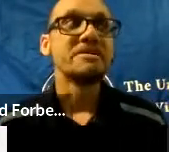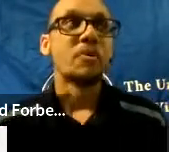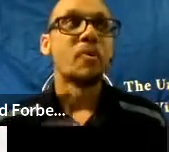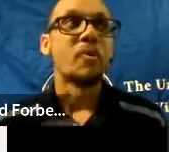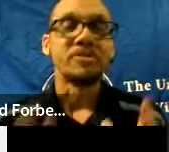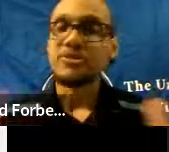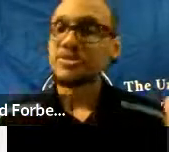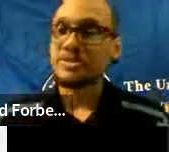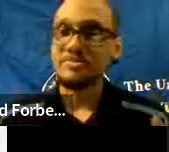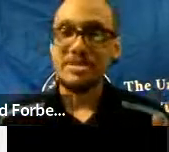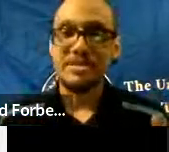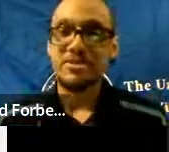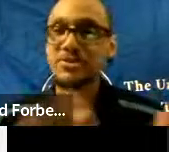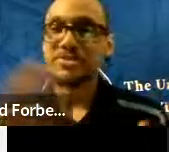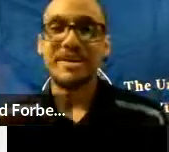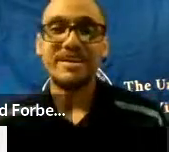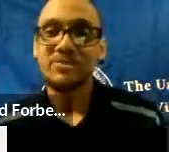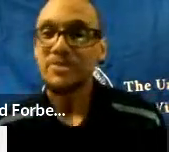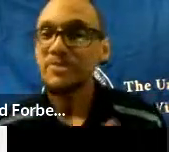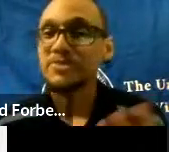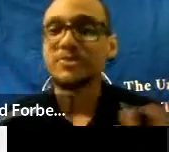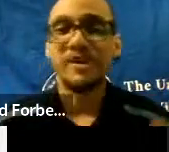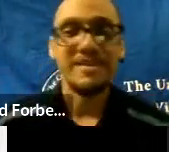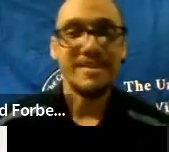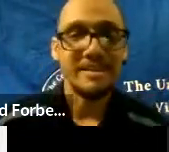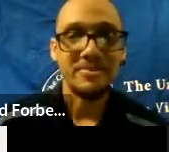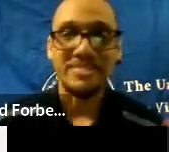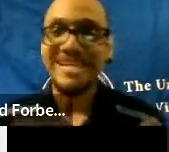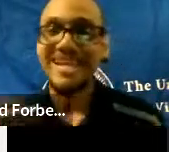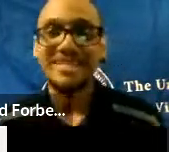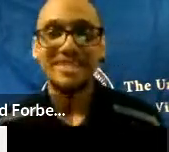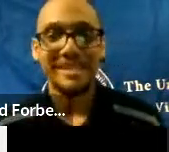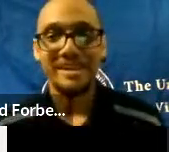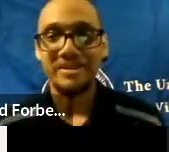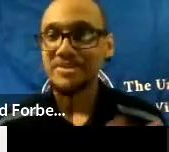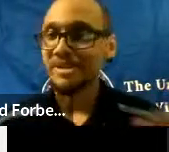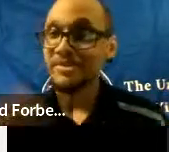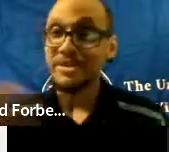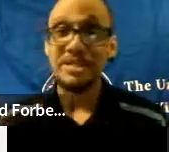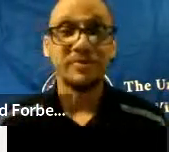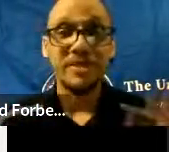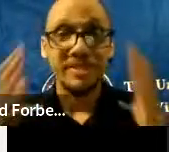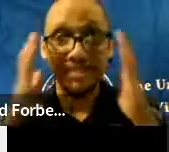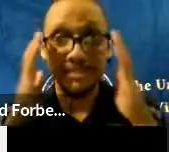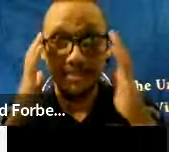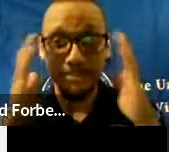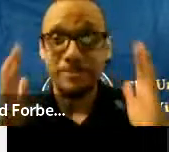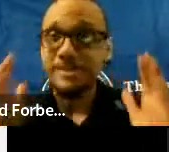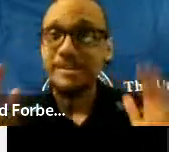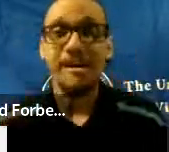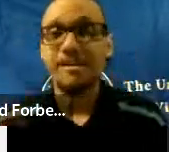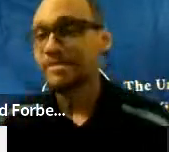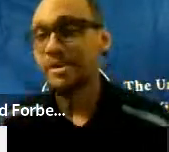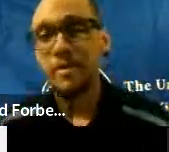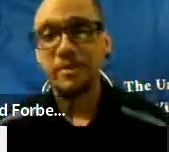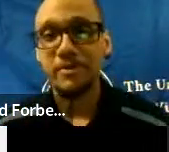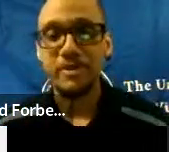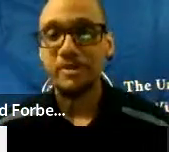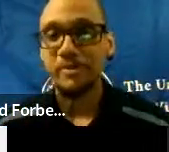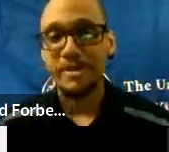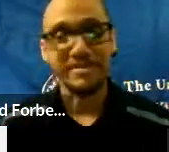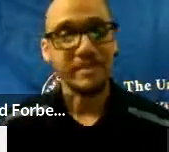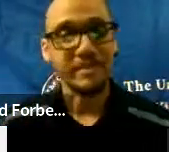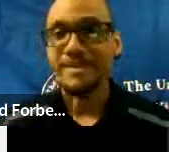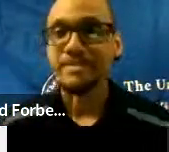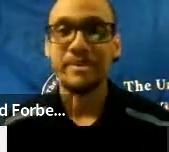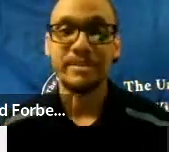So what used to be, science where it was fun and it was engaging and it was all about exploration and discovery, all of that went out